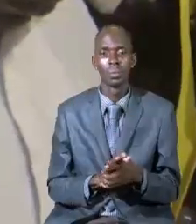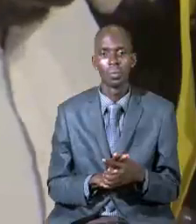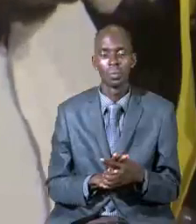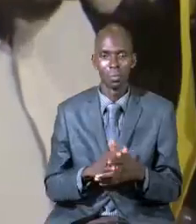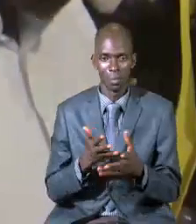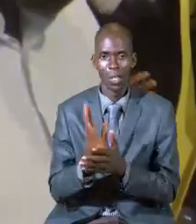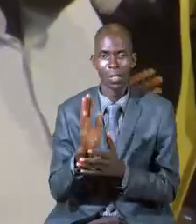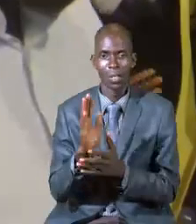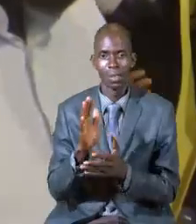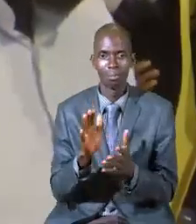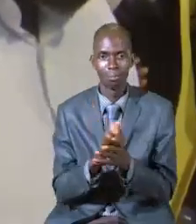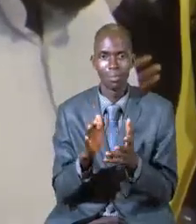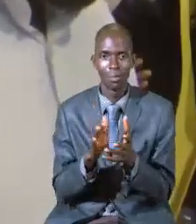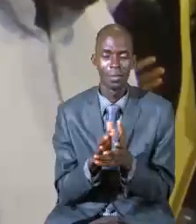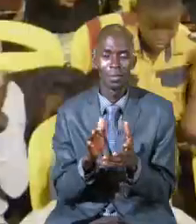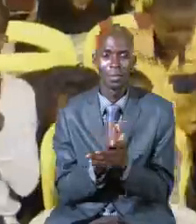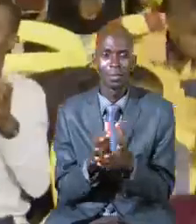hands together.